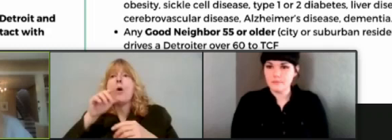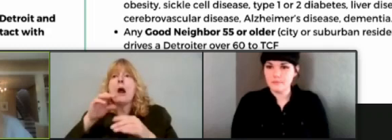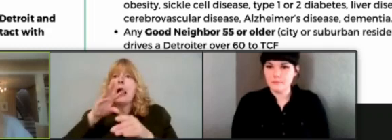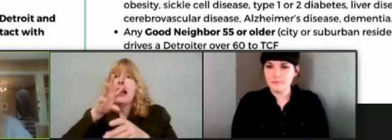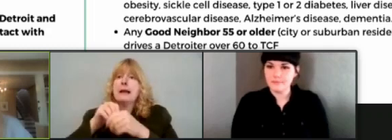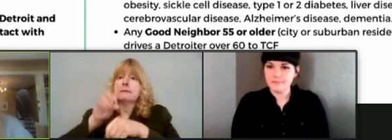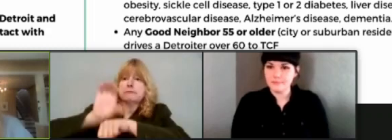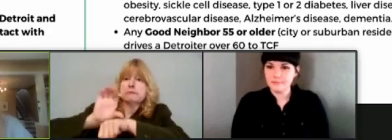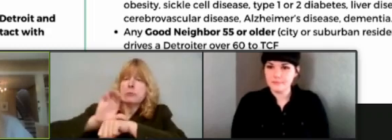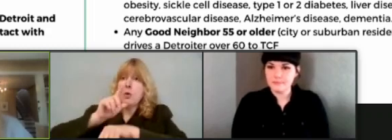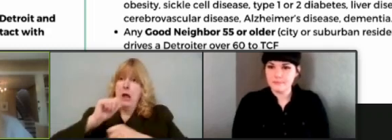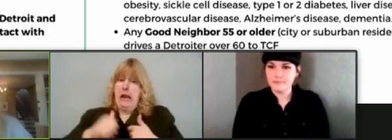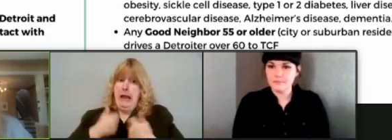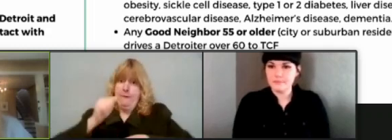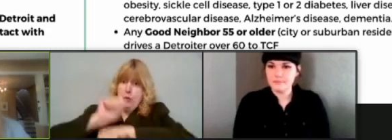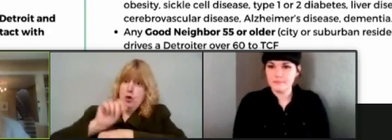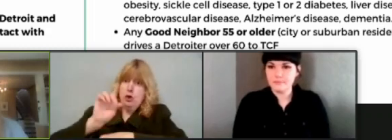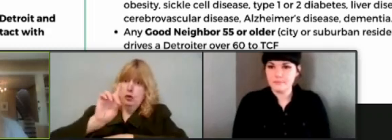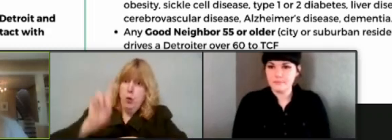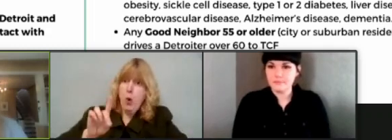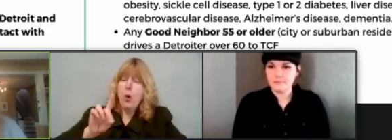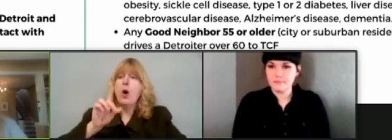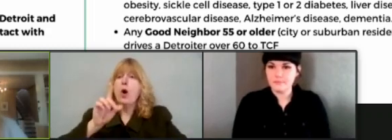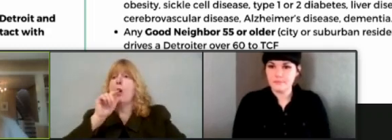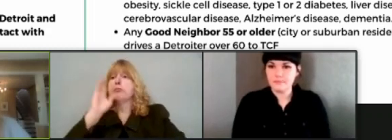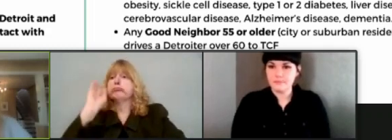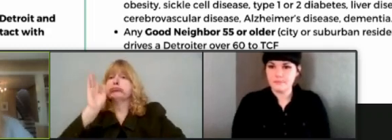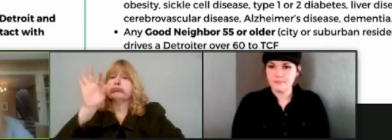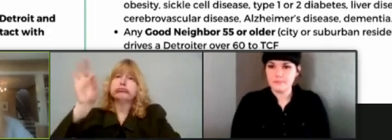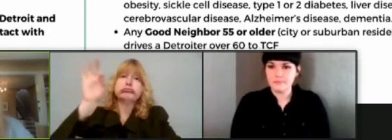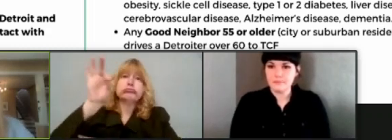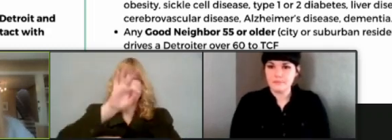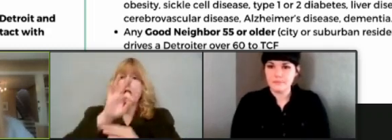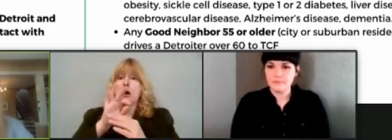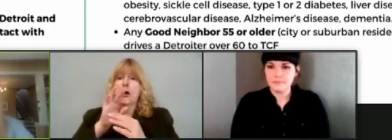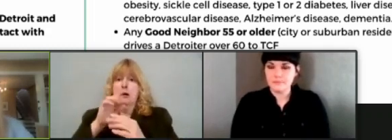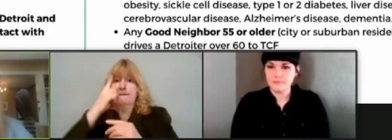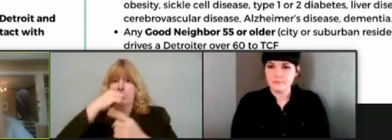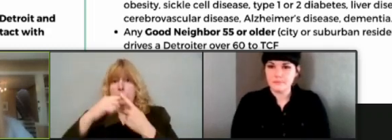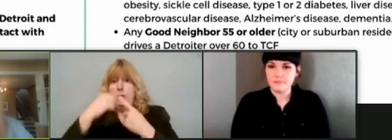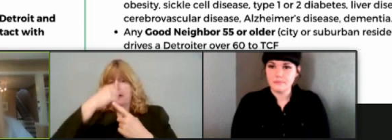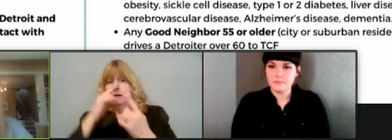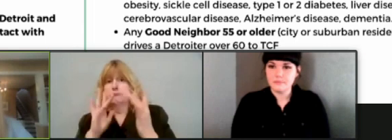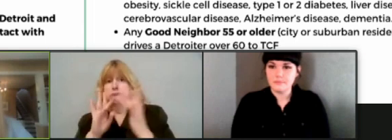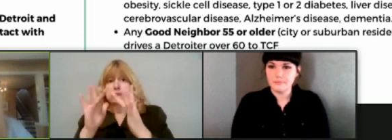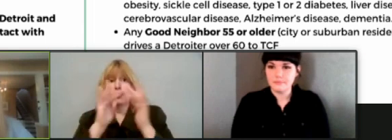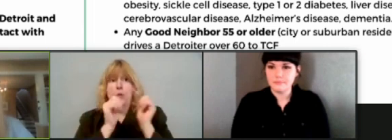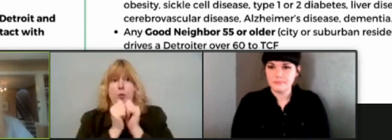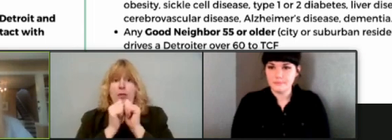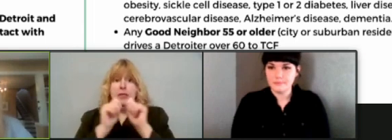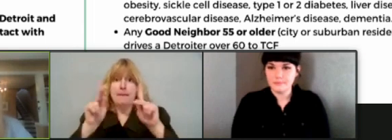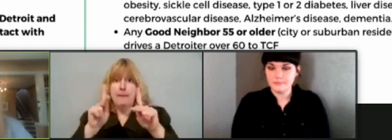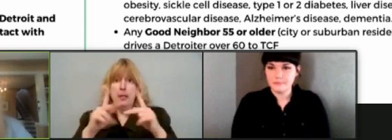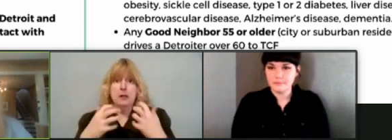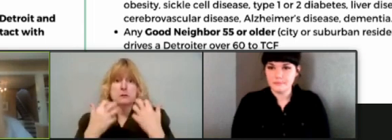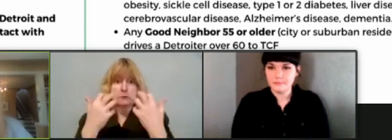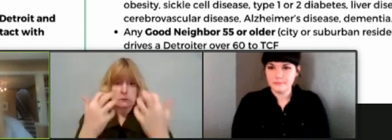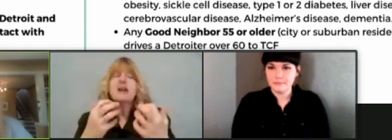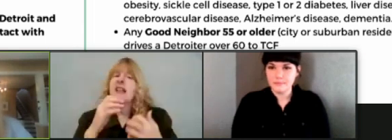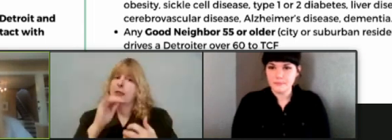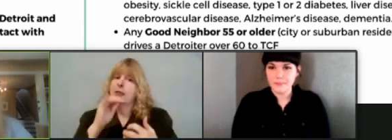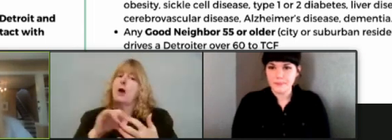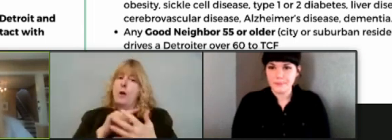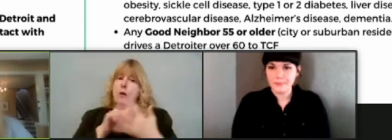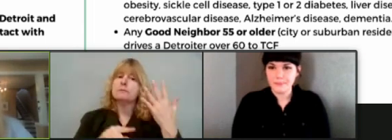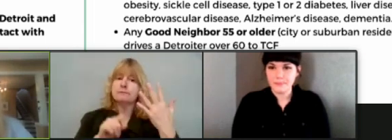work in Detroit and whose ministry brings them into face-to-face contact with their congregation members. We also have our